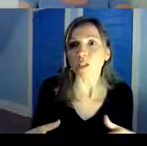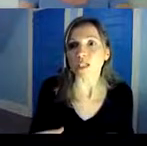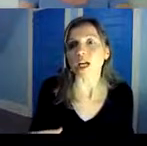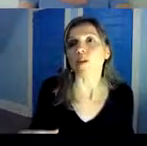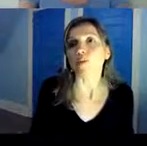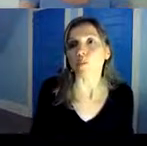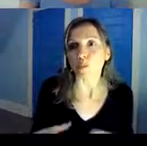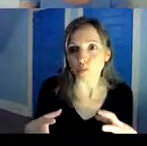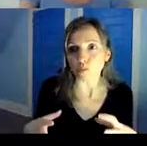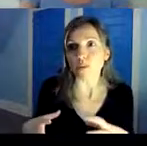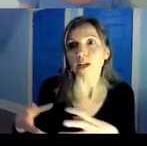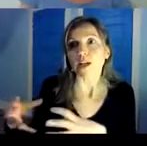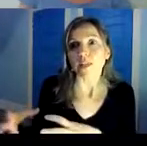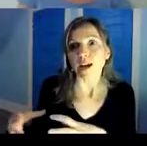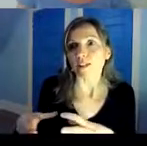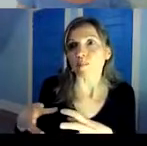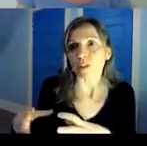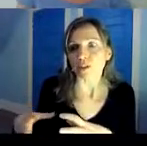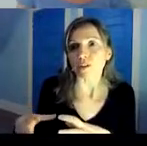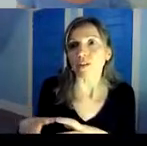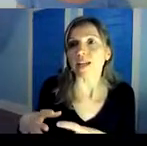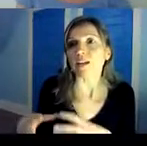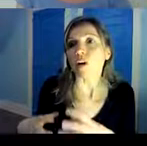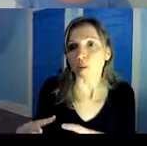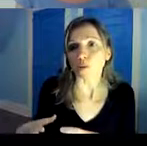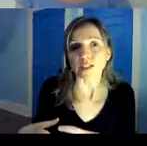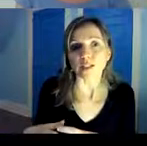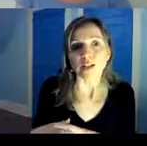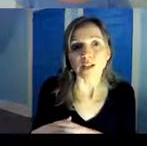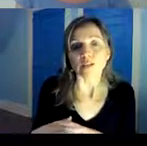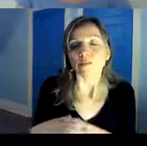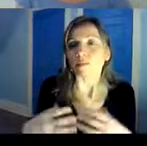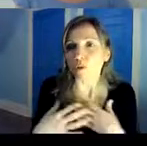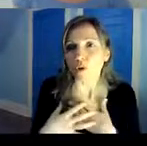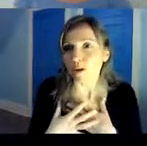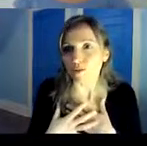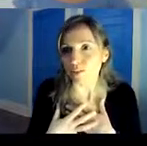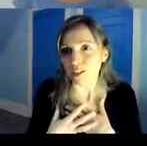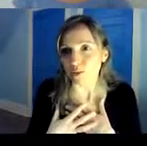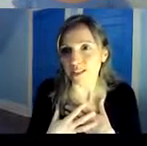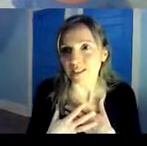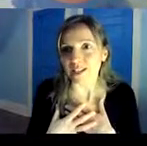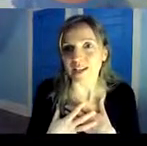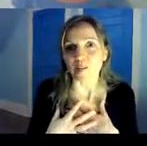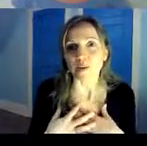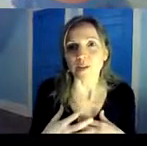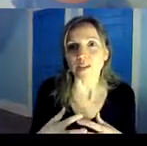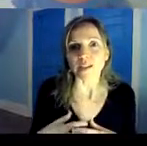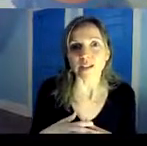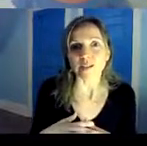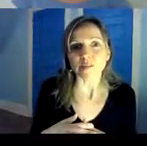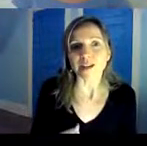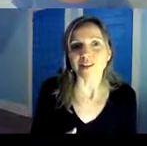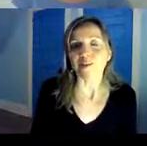get a company to come and remove that material and then compost it. Most home gardeners can't do anything like that, but we